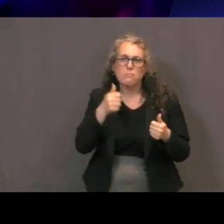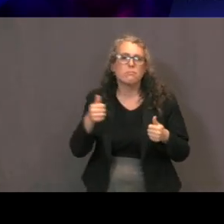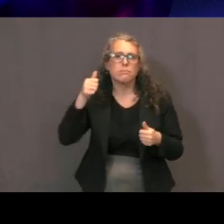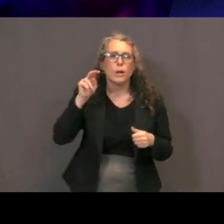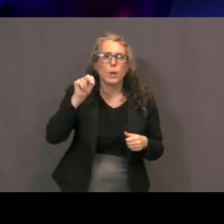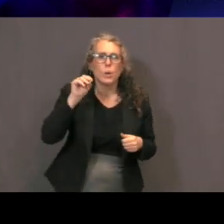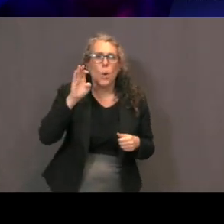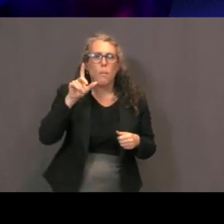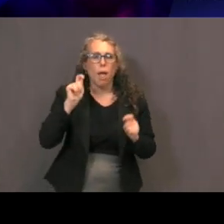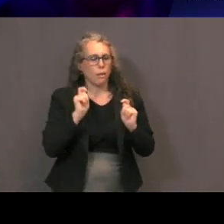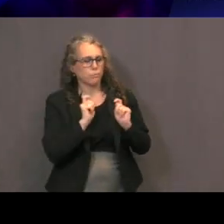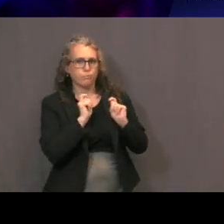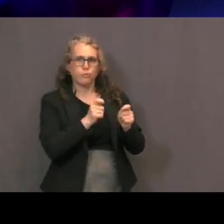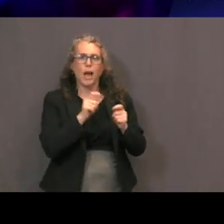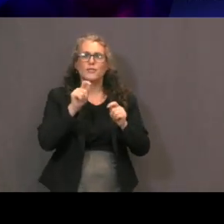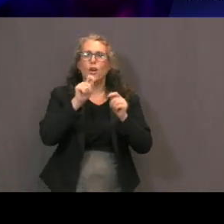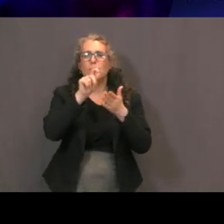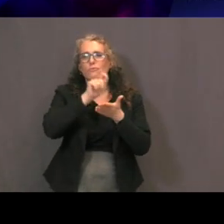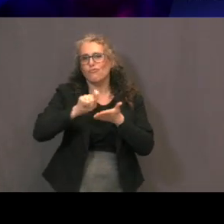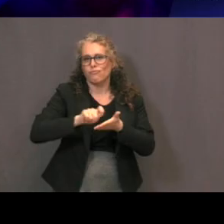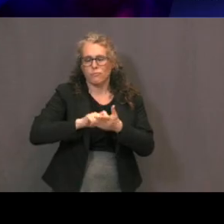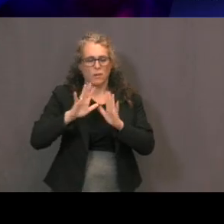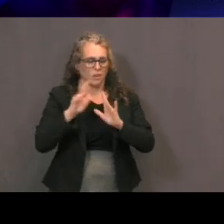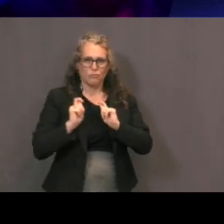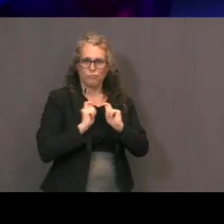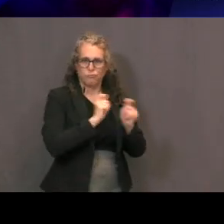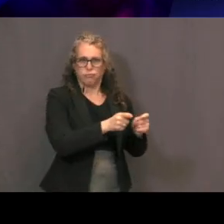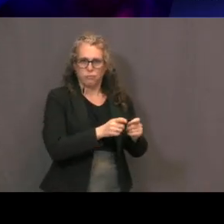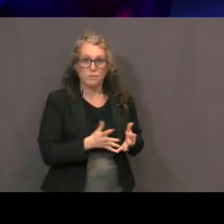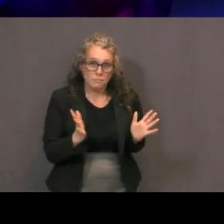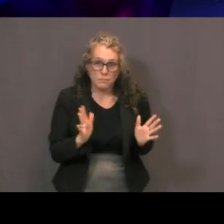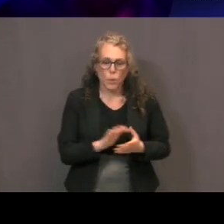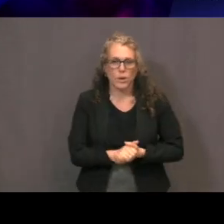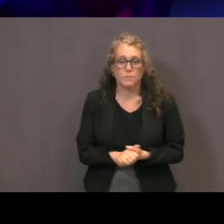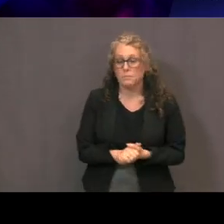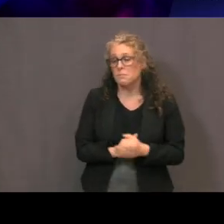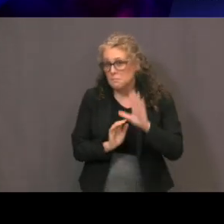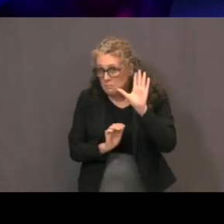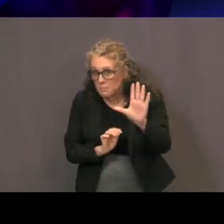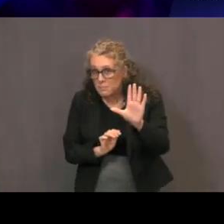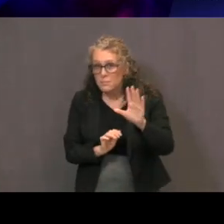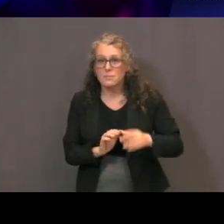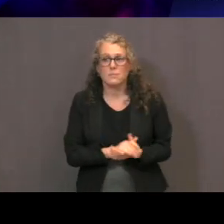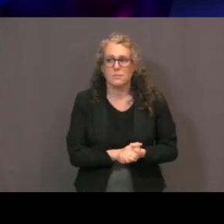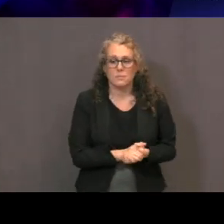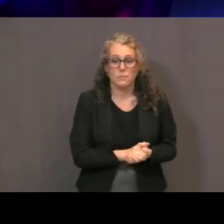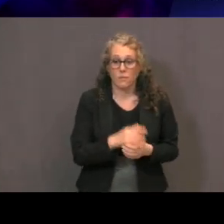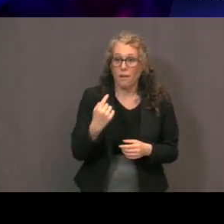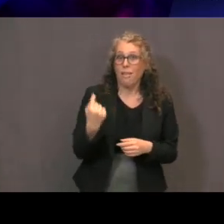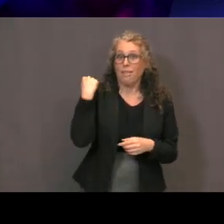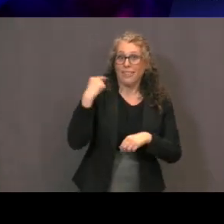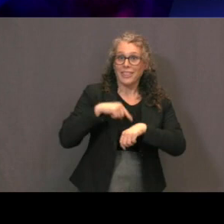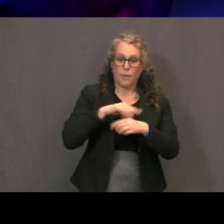Literature, Heinrich Böll. One might now hope that such congenial translations